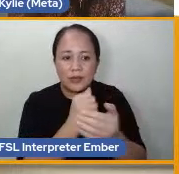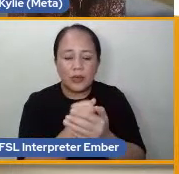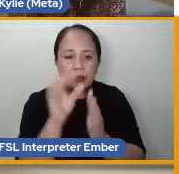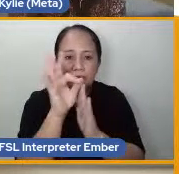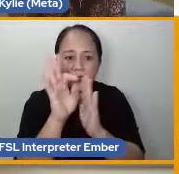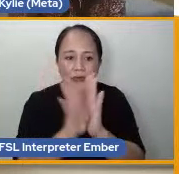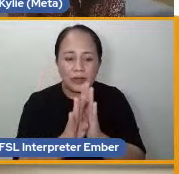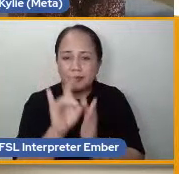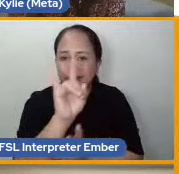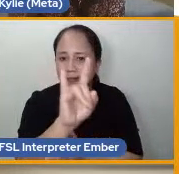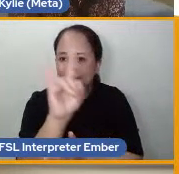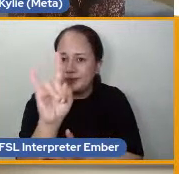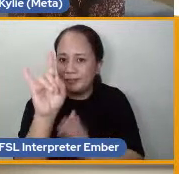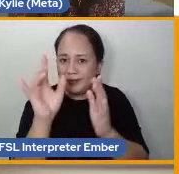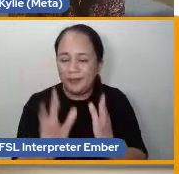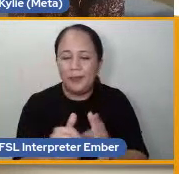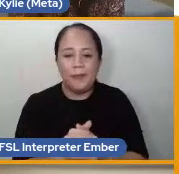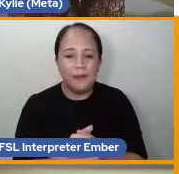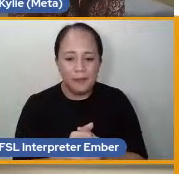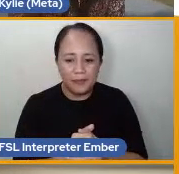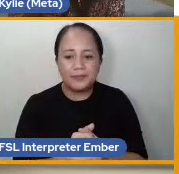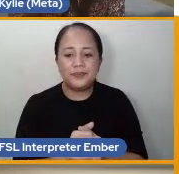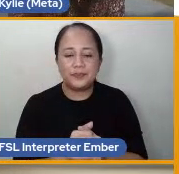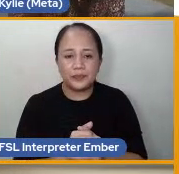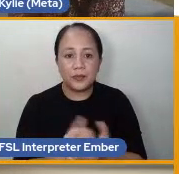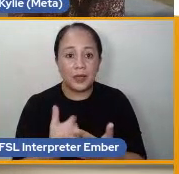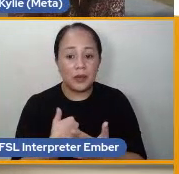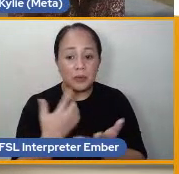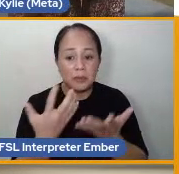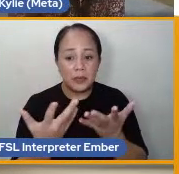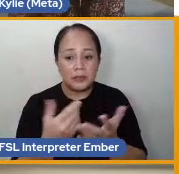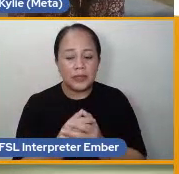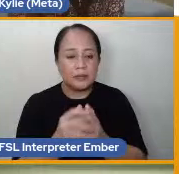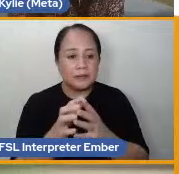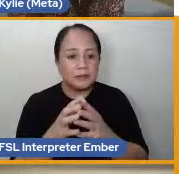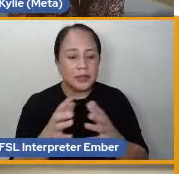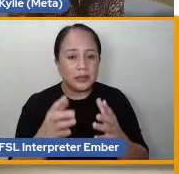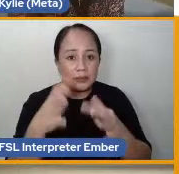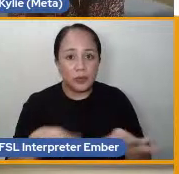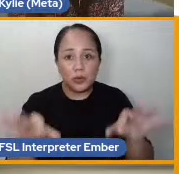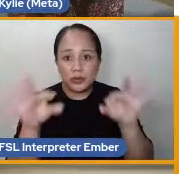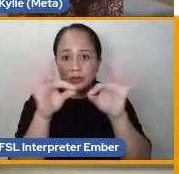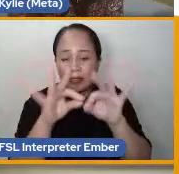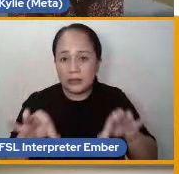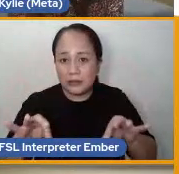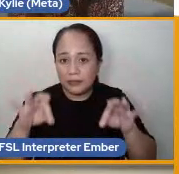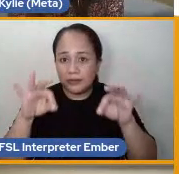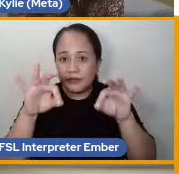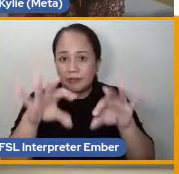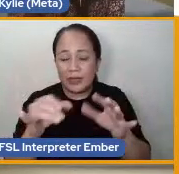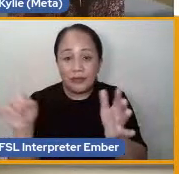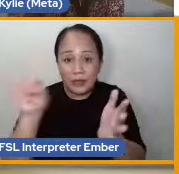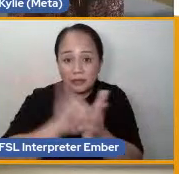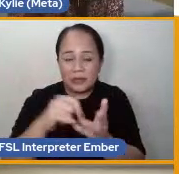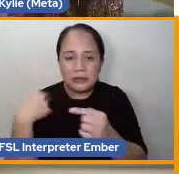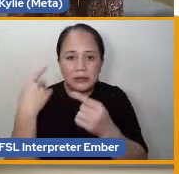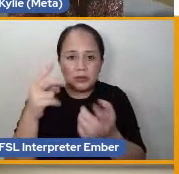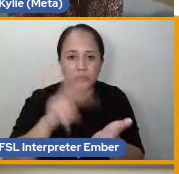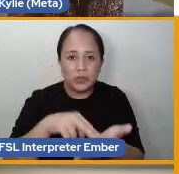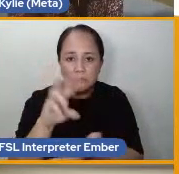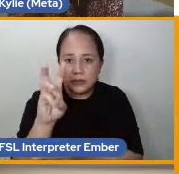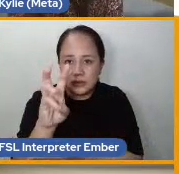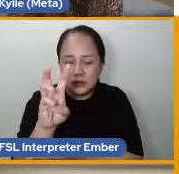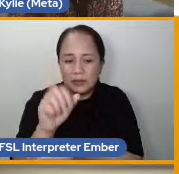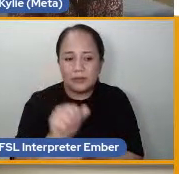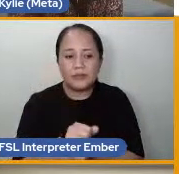and advertisers. So we've made really large and significant investments since 2016, both in